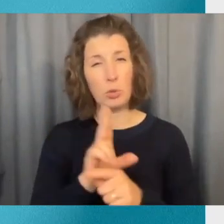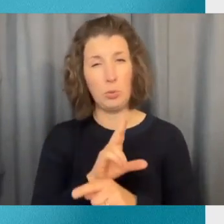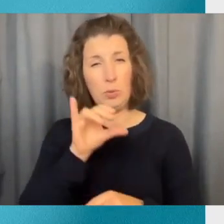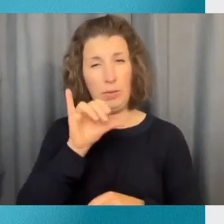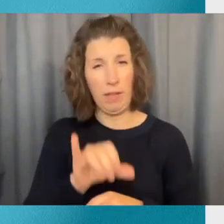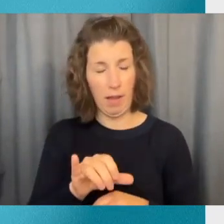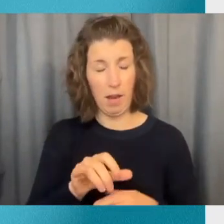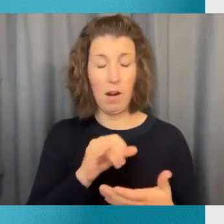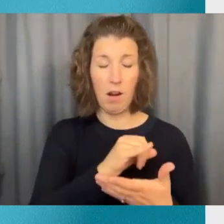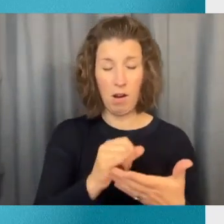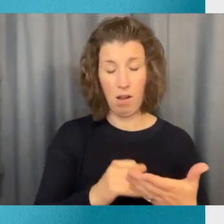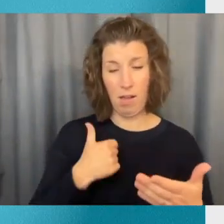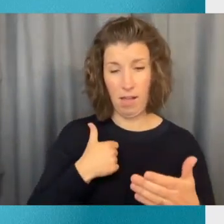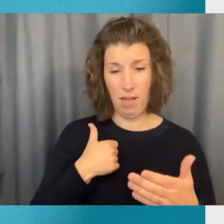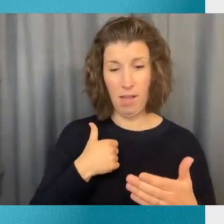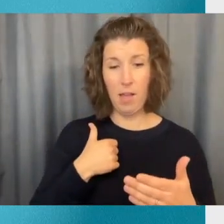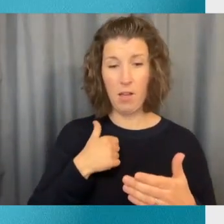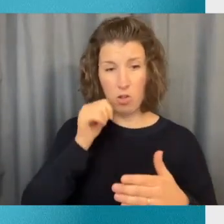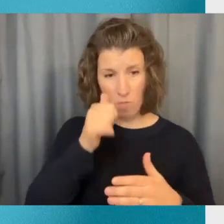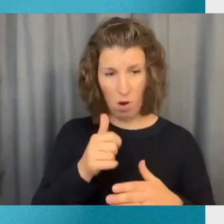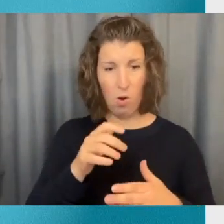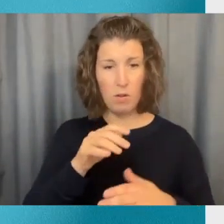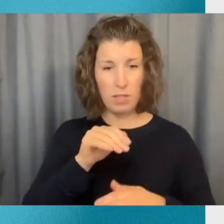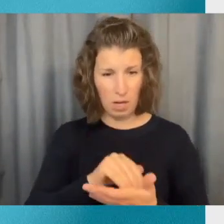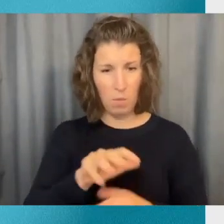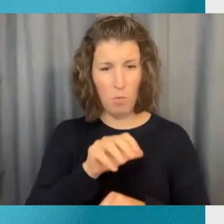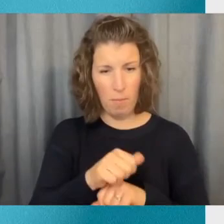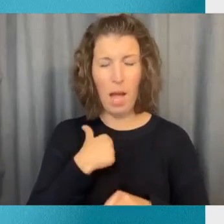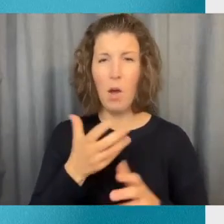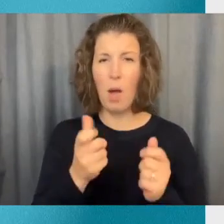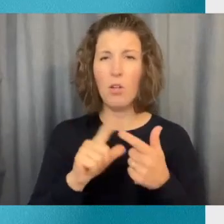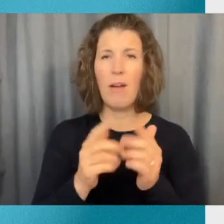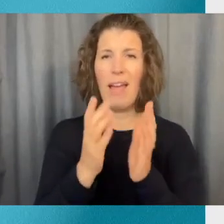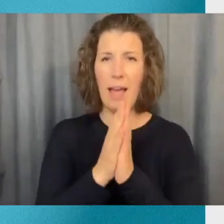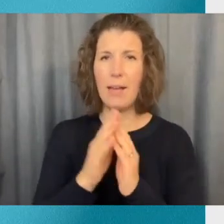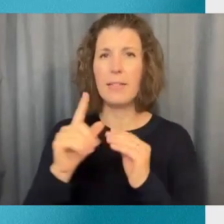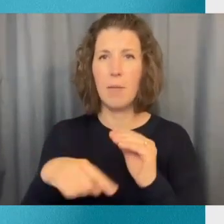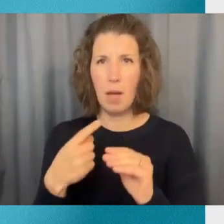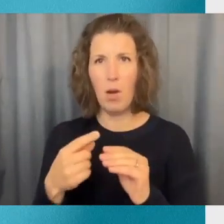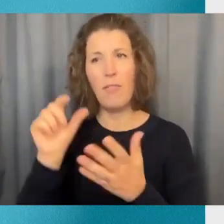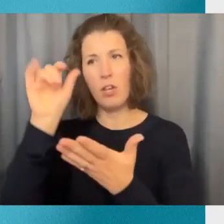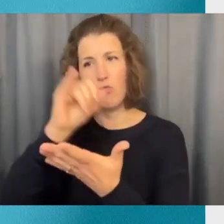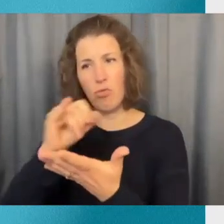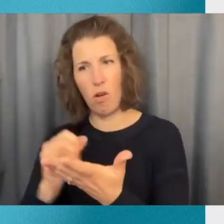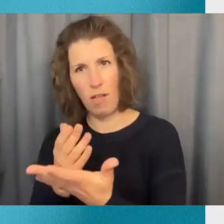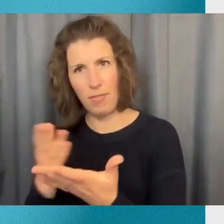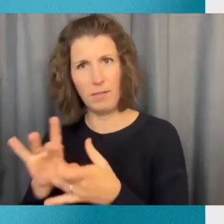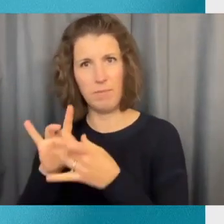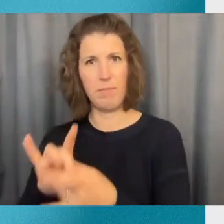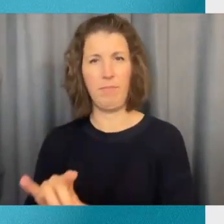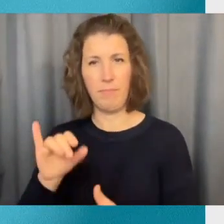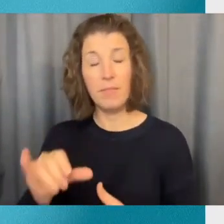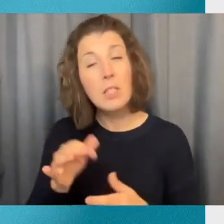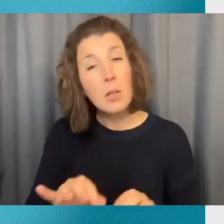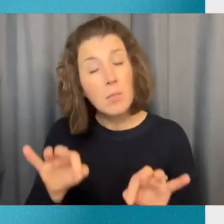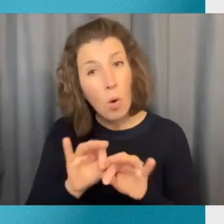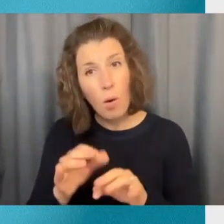to ask about, and then maybe draw some images of things that correspond to that. And this is important